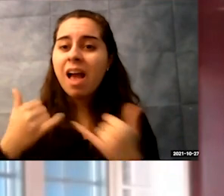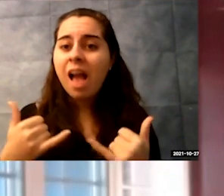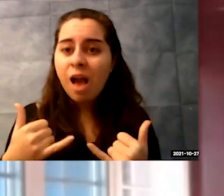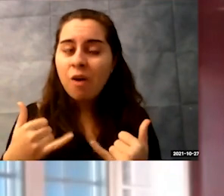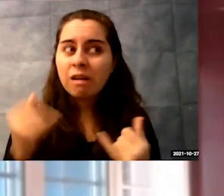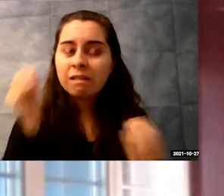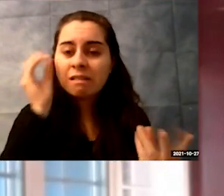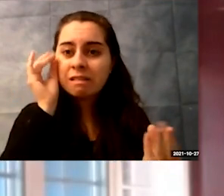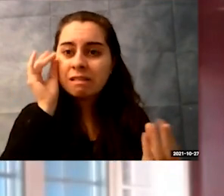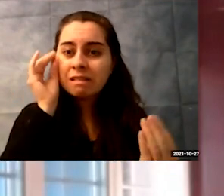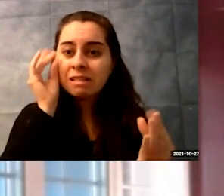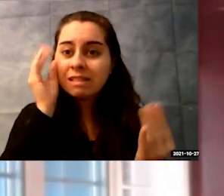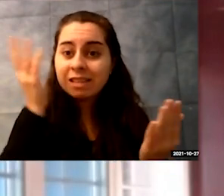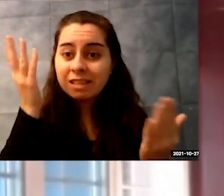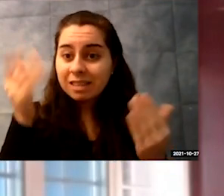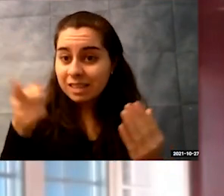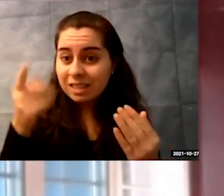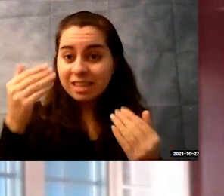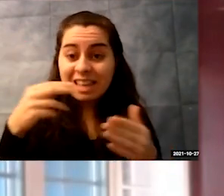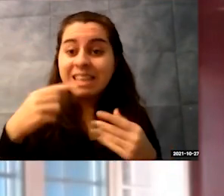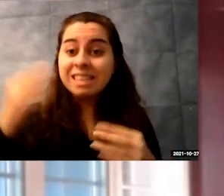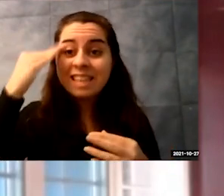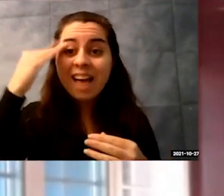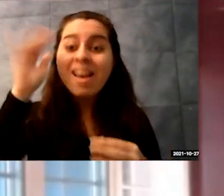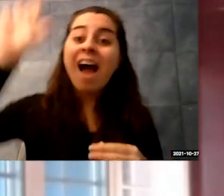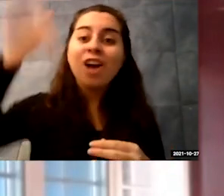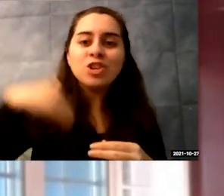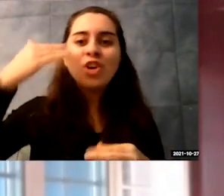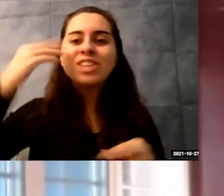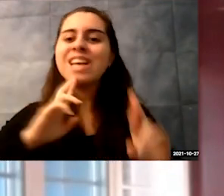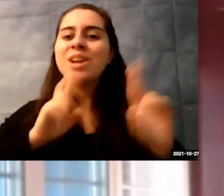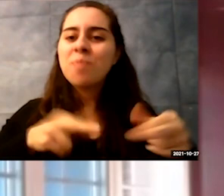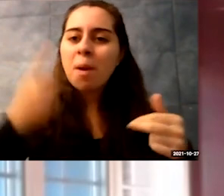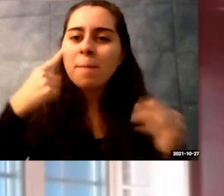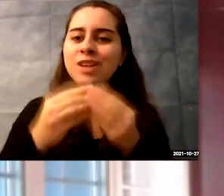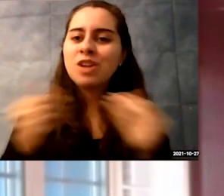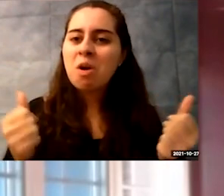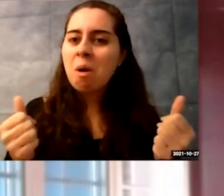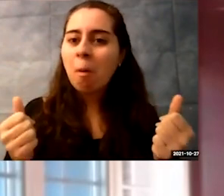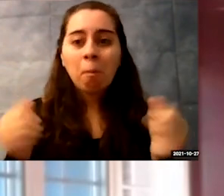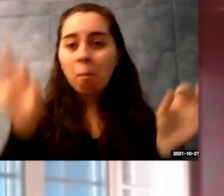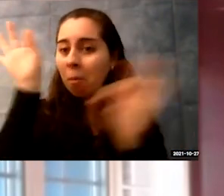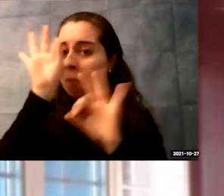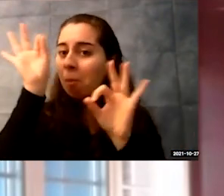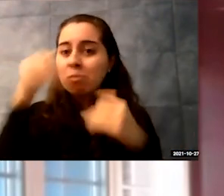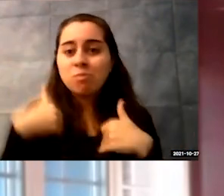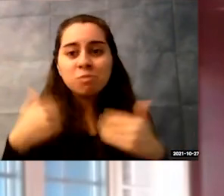certainly haven't solved it, and I think that I keep trying to figure out ways to solve it, but I think we need a